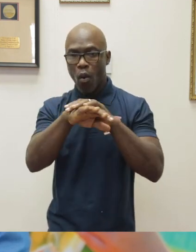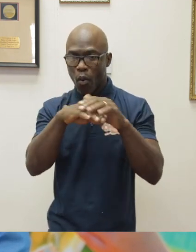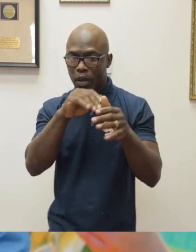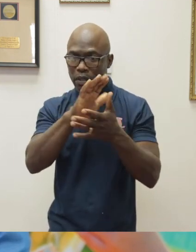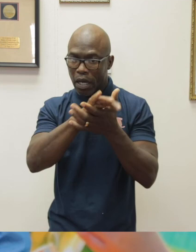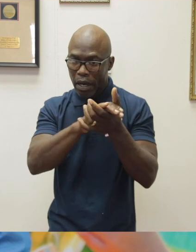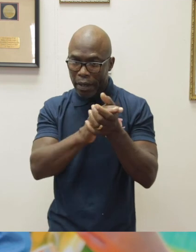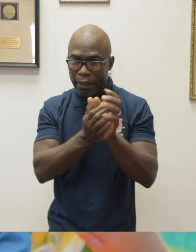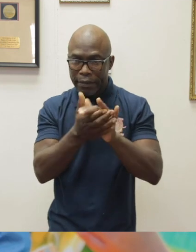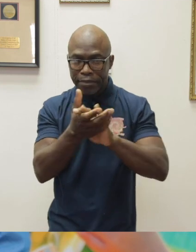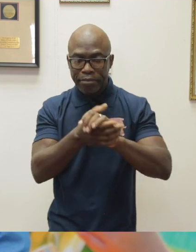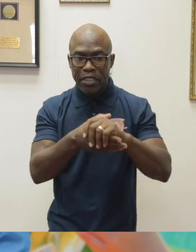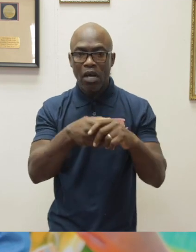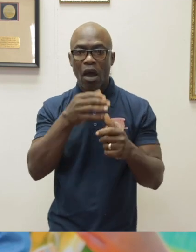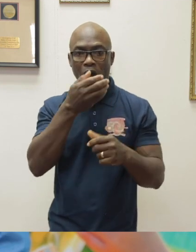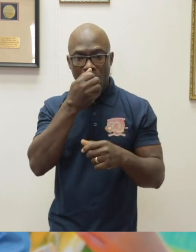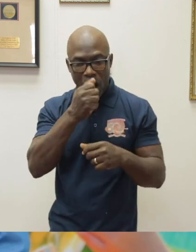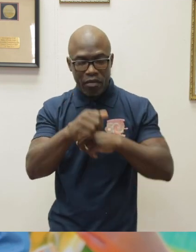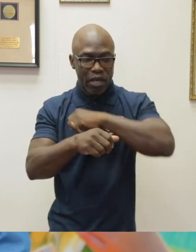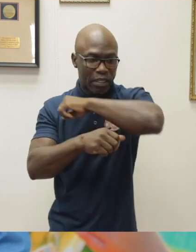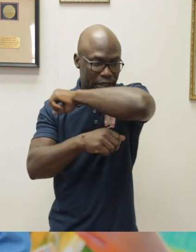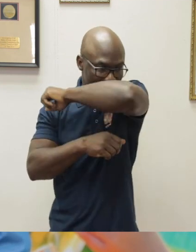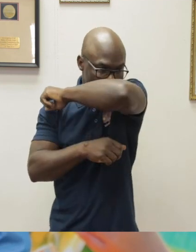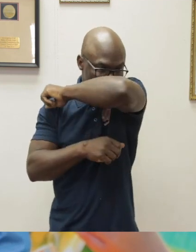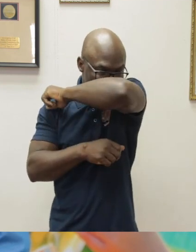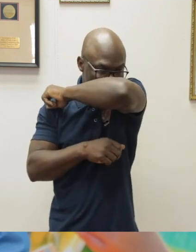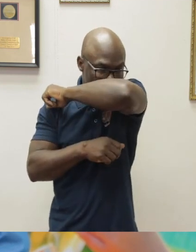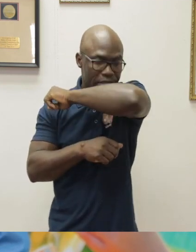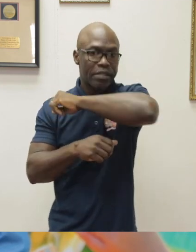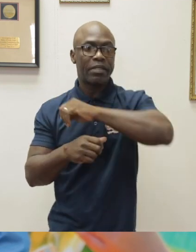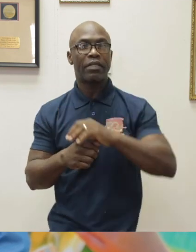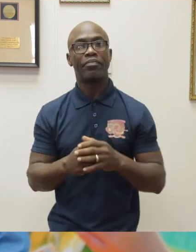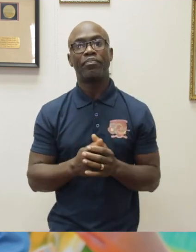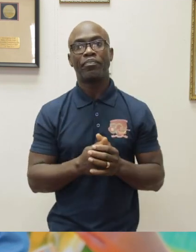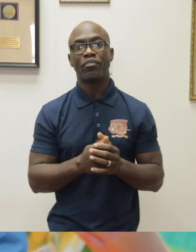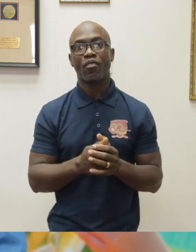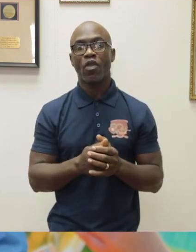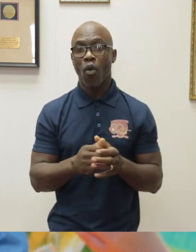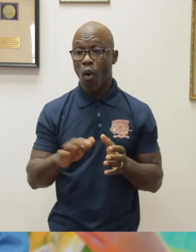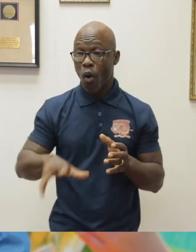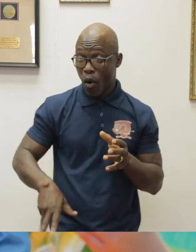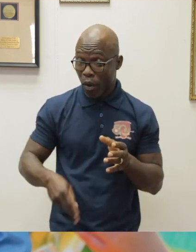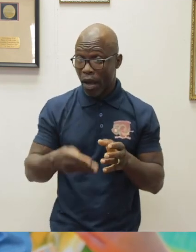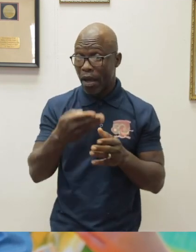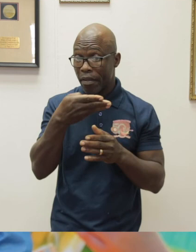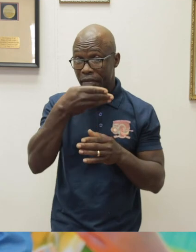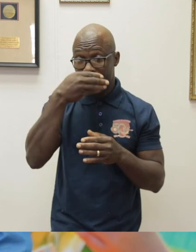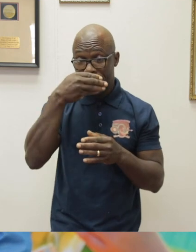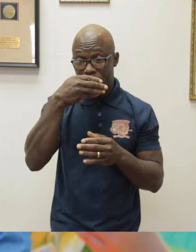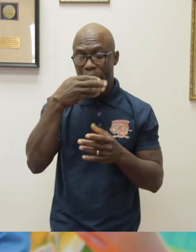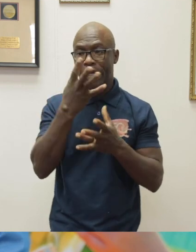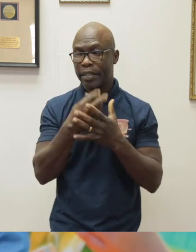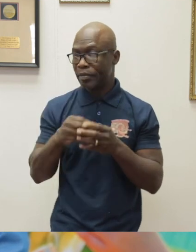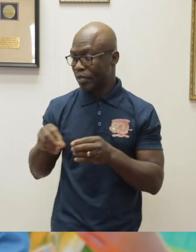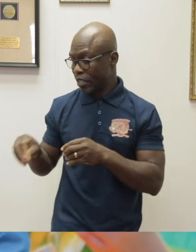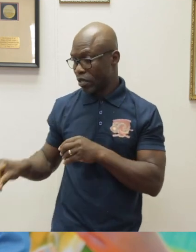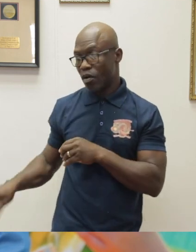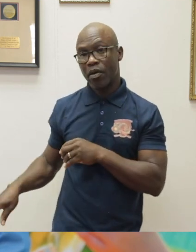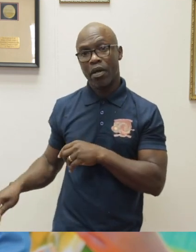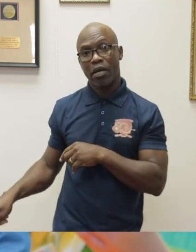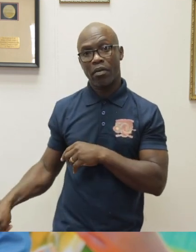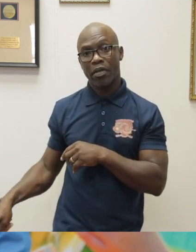properly, cough and sneeze into your elbow or a tissue that you must discard carefully.